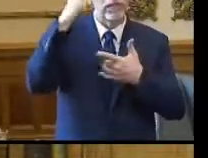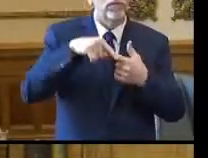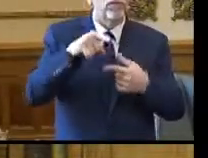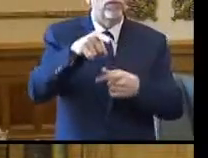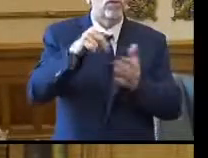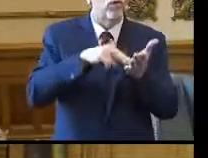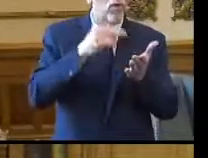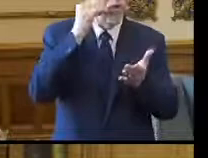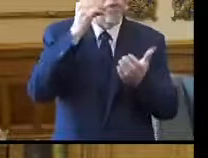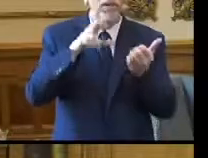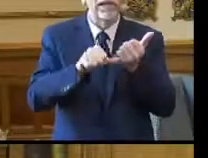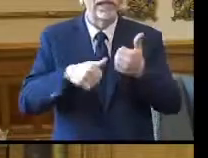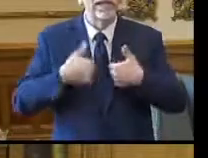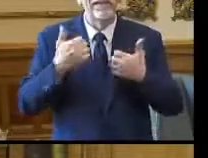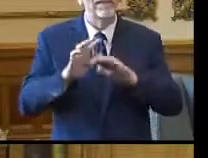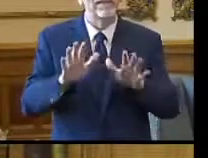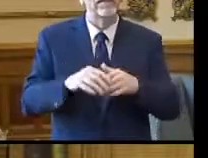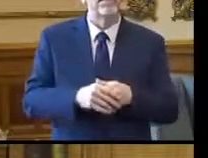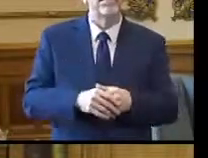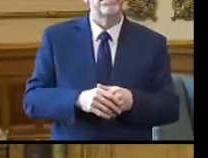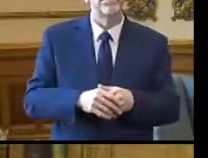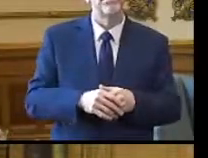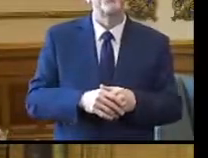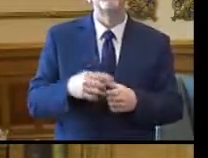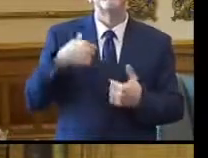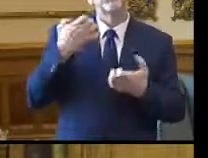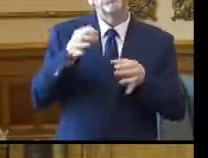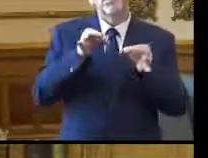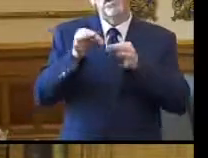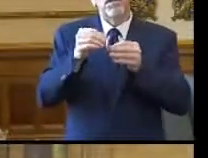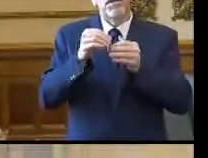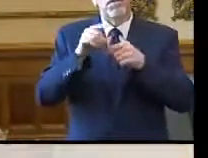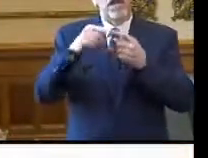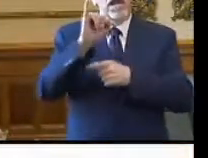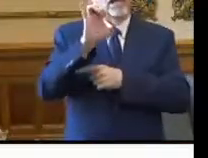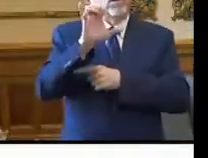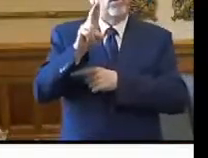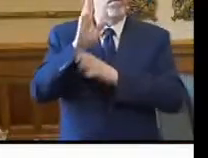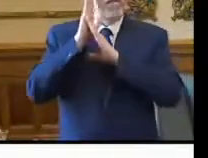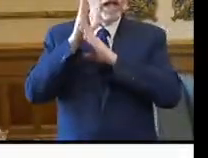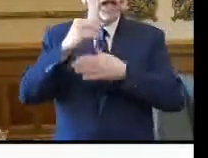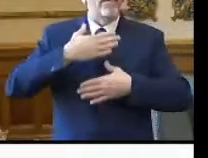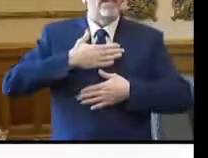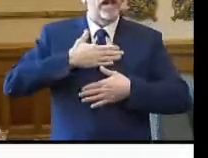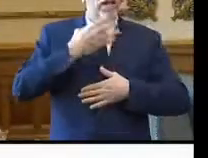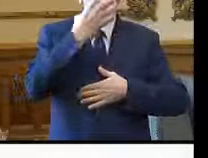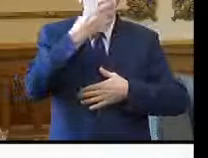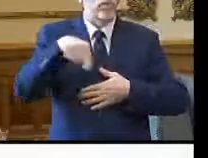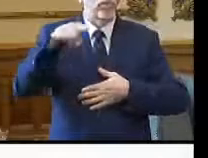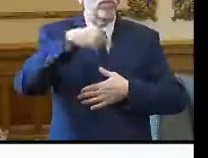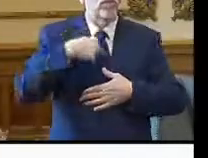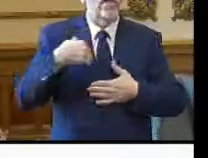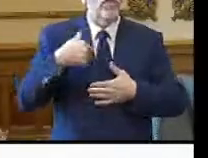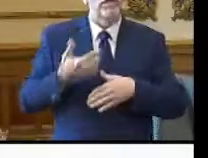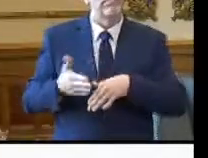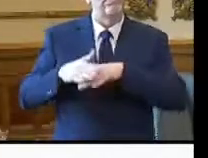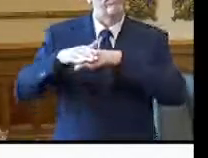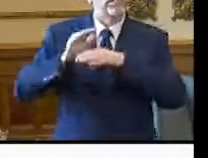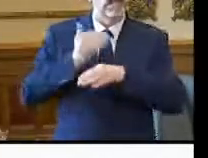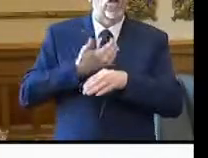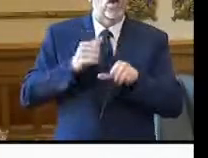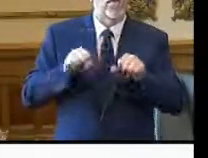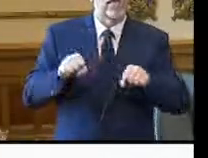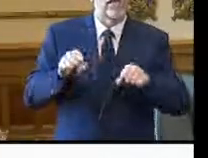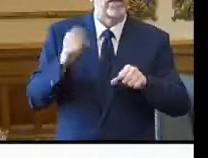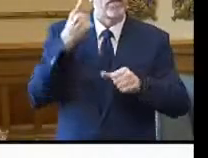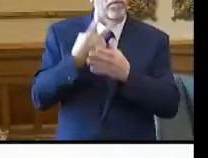facilities. Additionally, I want to update you about the number of ICU beds and ventilators and the work that we've done to increase the capacity